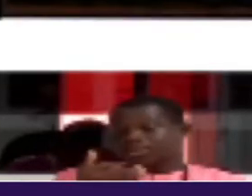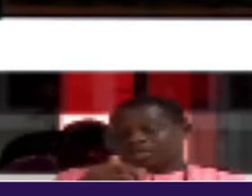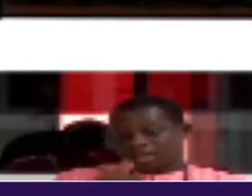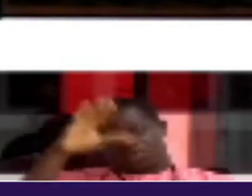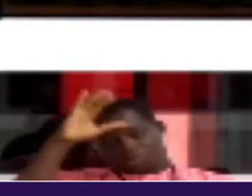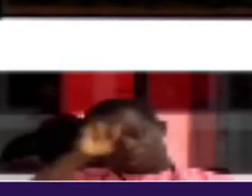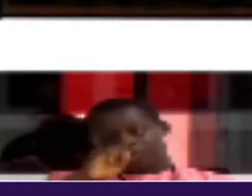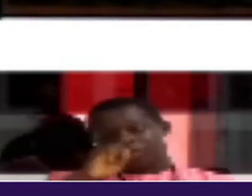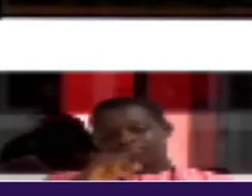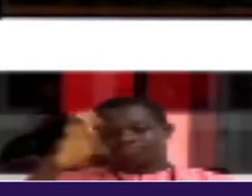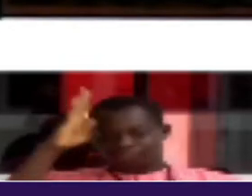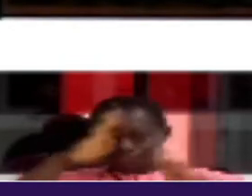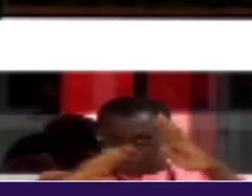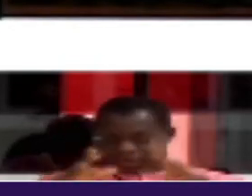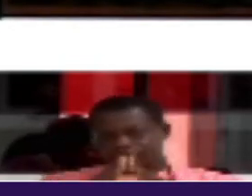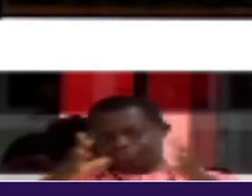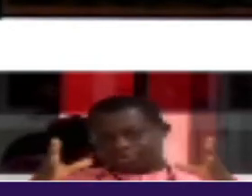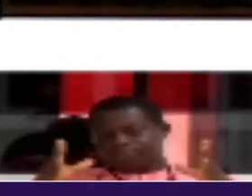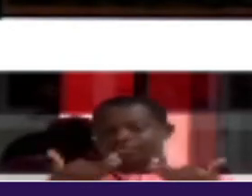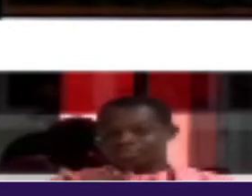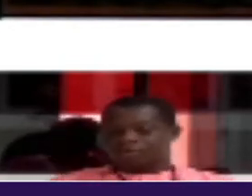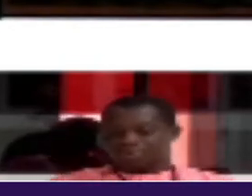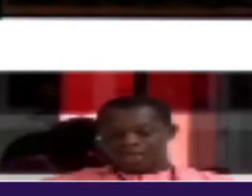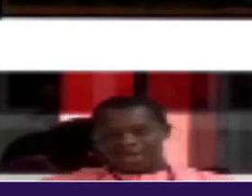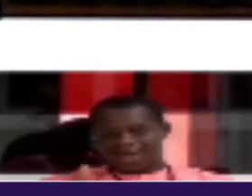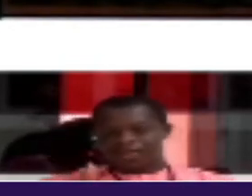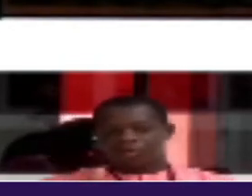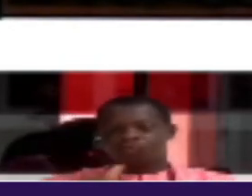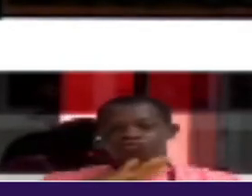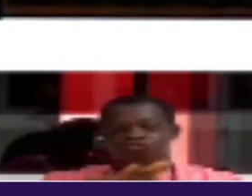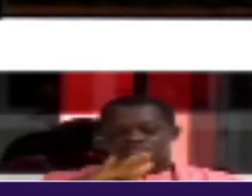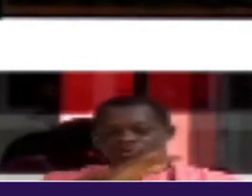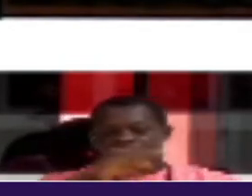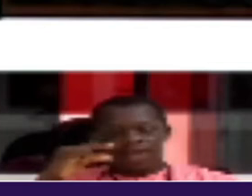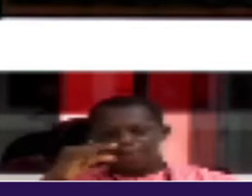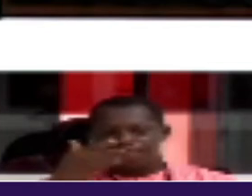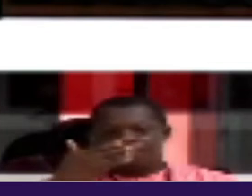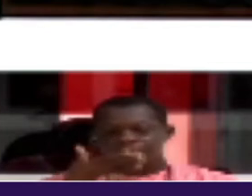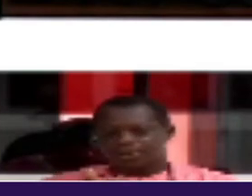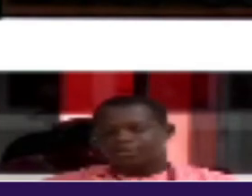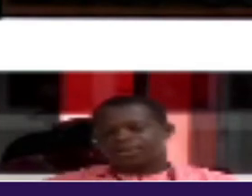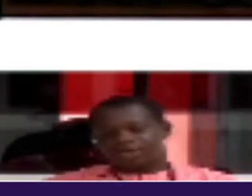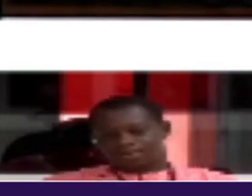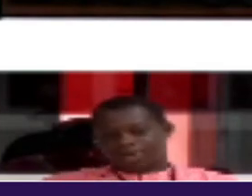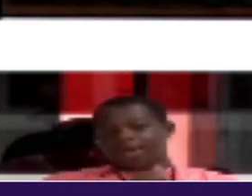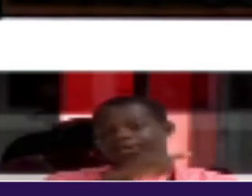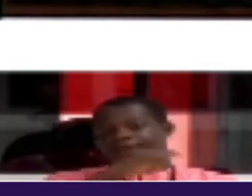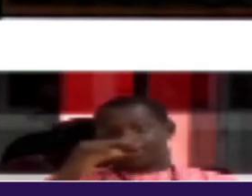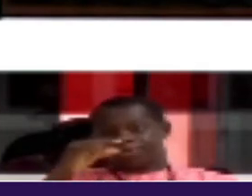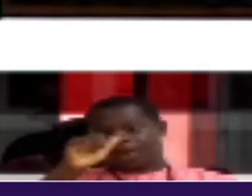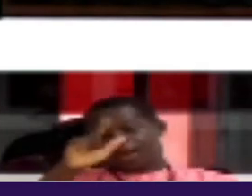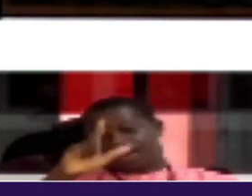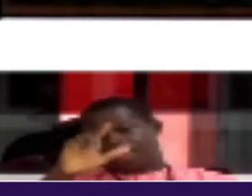very much. Kindly tell us your full names, please. My name is Alieu Jeng.